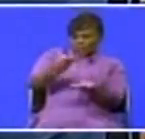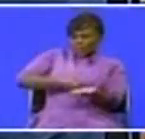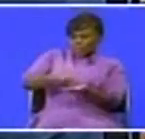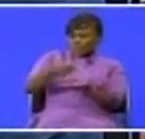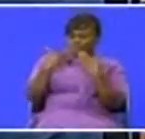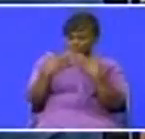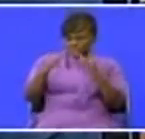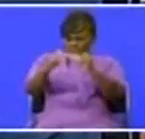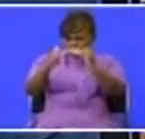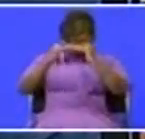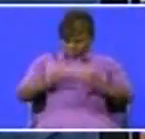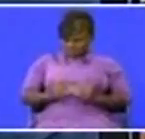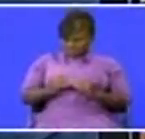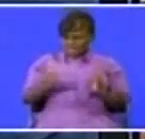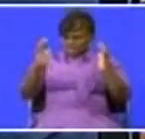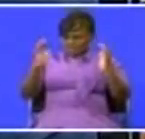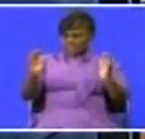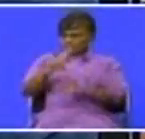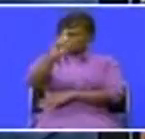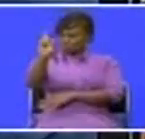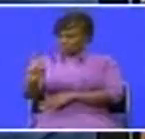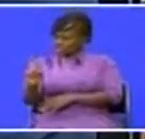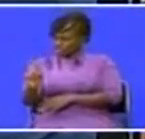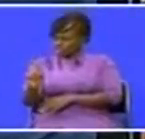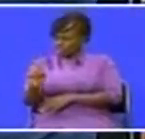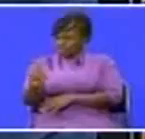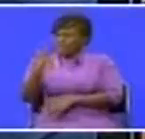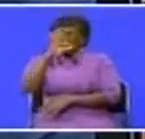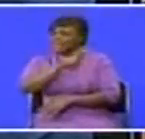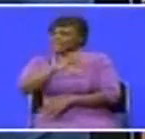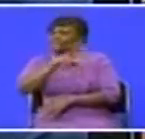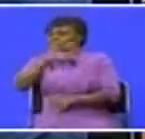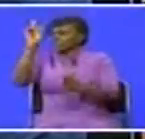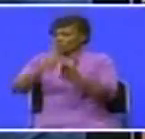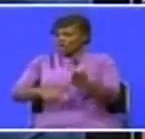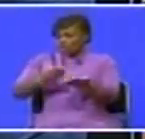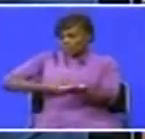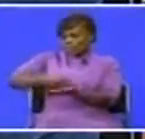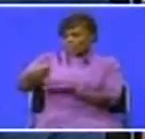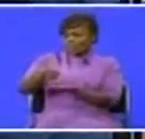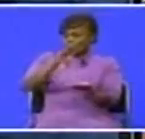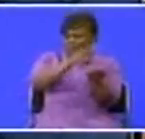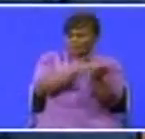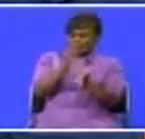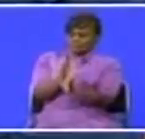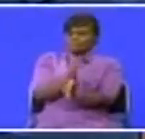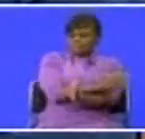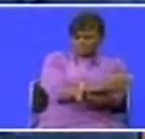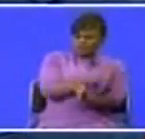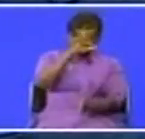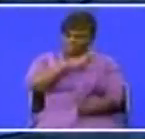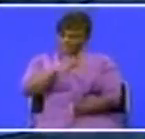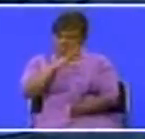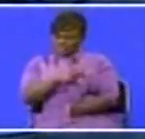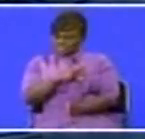receivership, the next big question, of course, is what are some of the benefits of receivership? But before we talk about the benefits